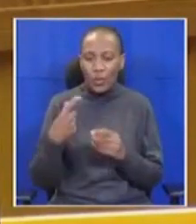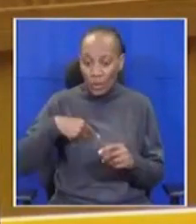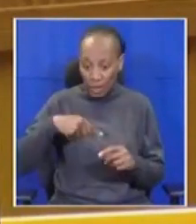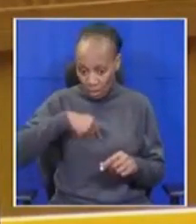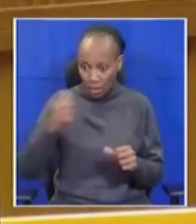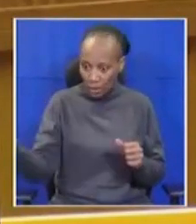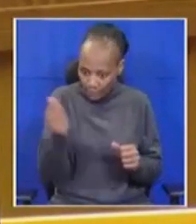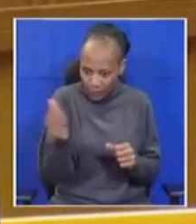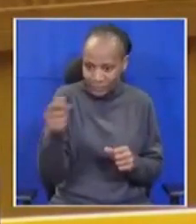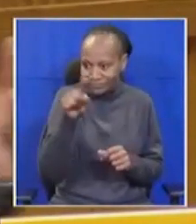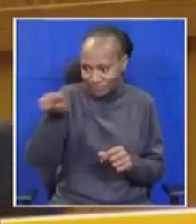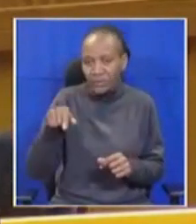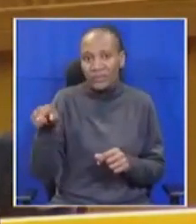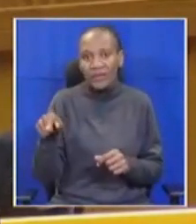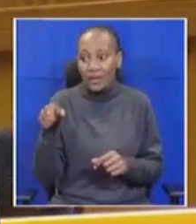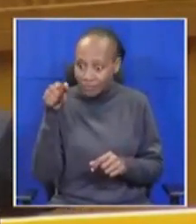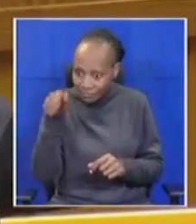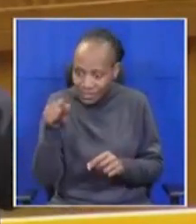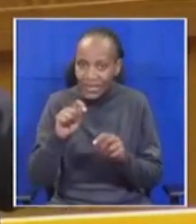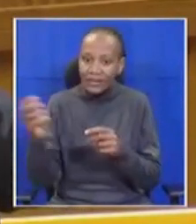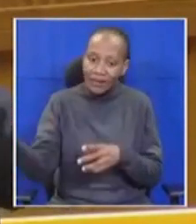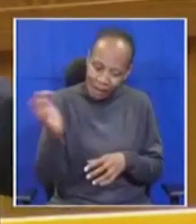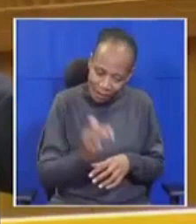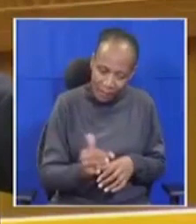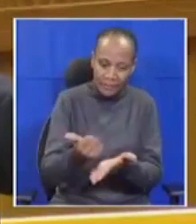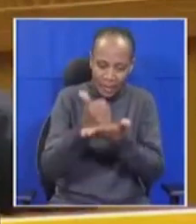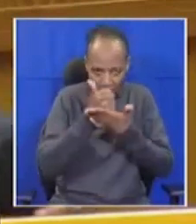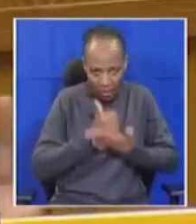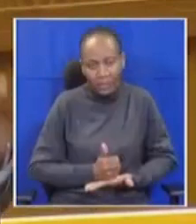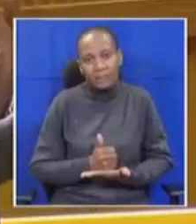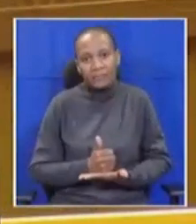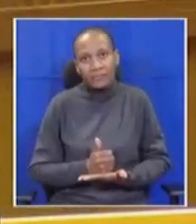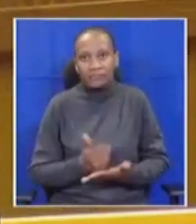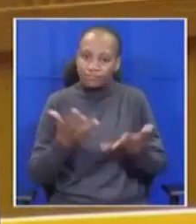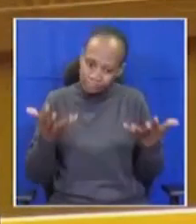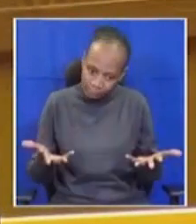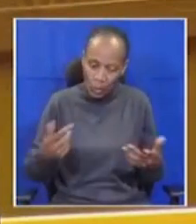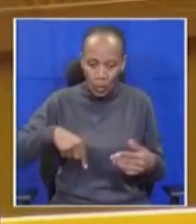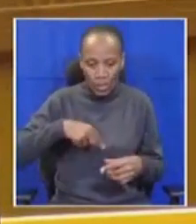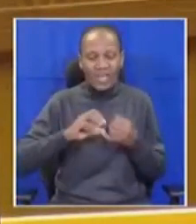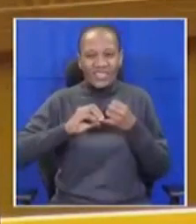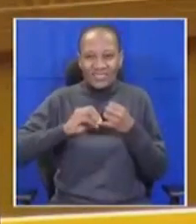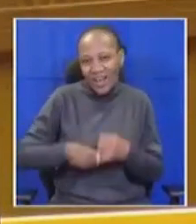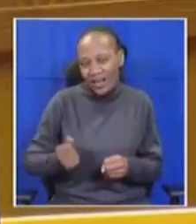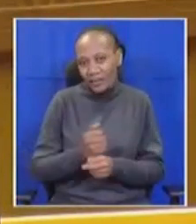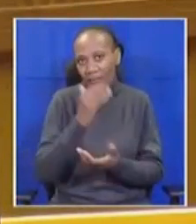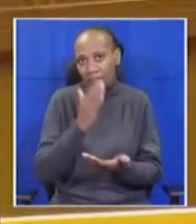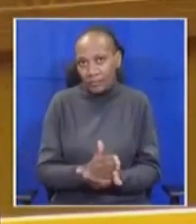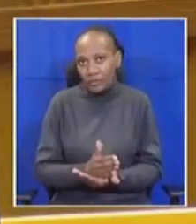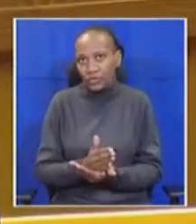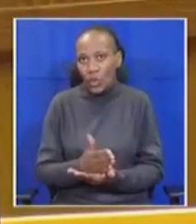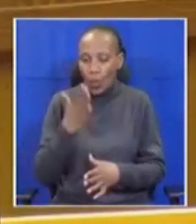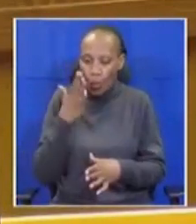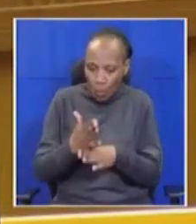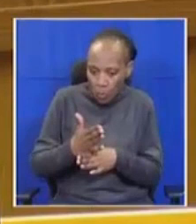they come to assist us. And this is how we bolster the efforts that we all